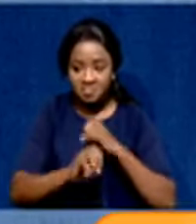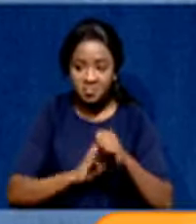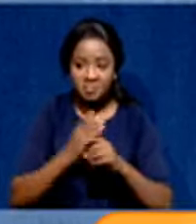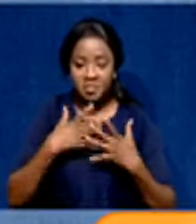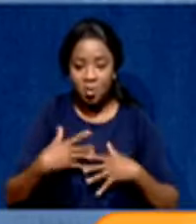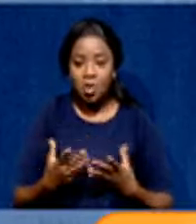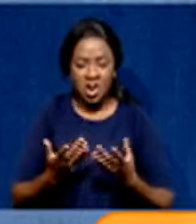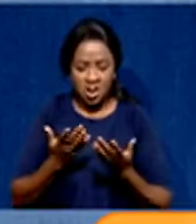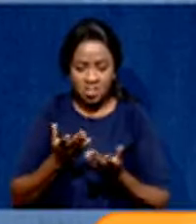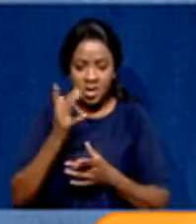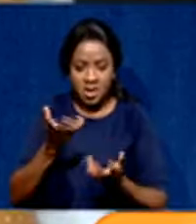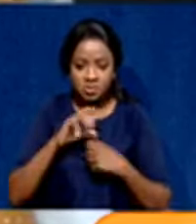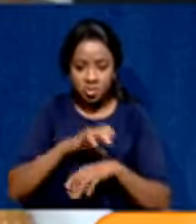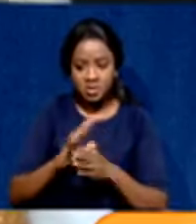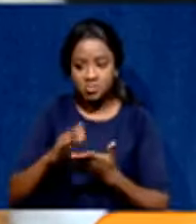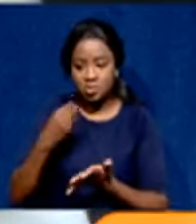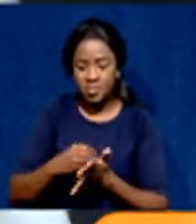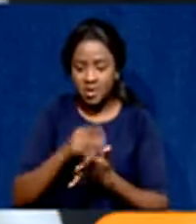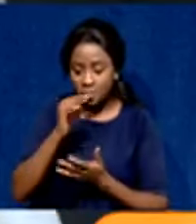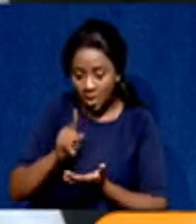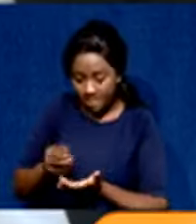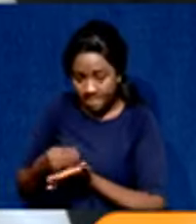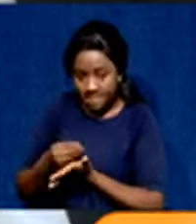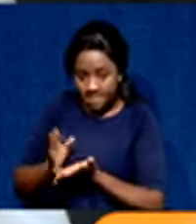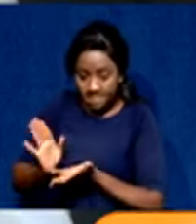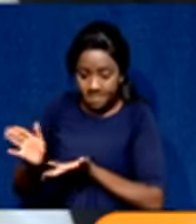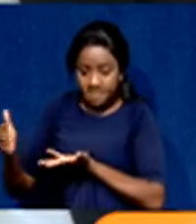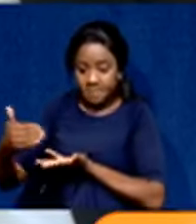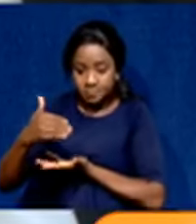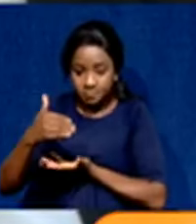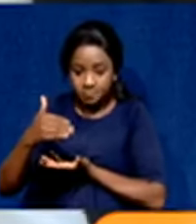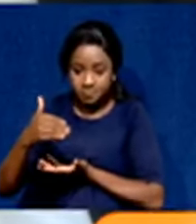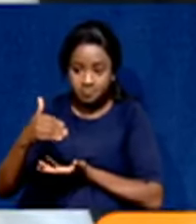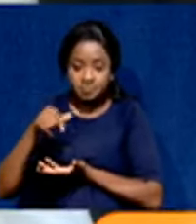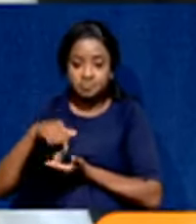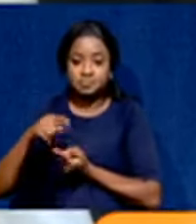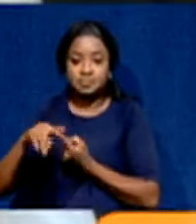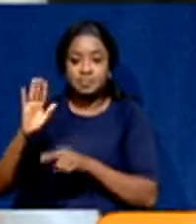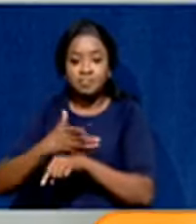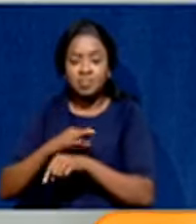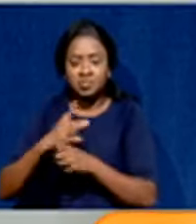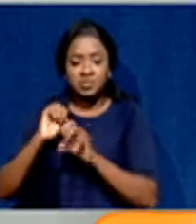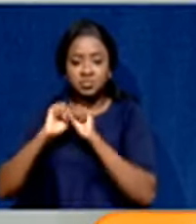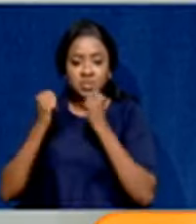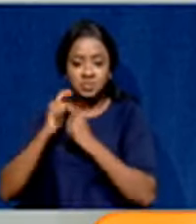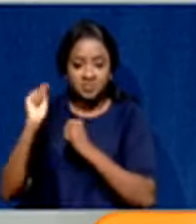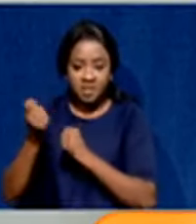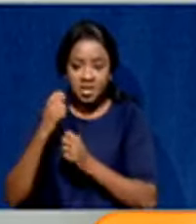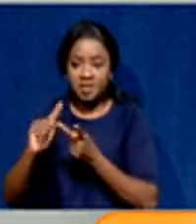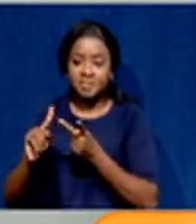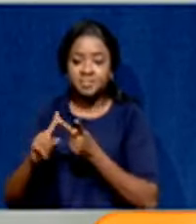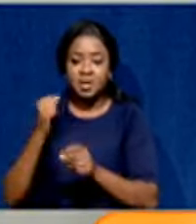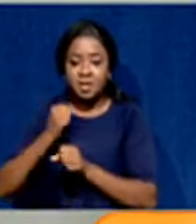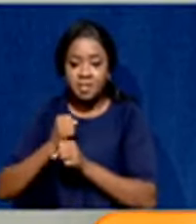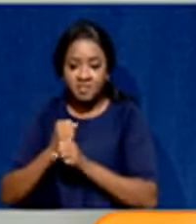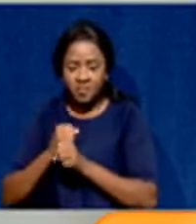assertion hinges on allegations that the three collective management organizations, that is the Music Copyright Society of Kenya, the Performers'